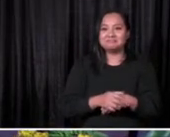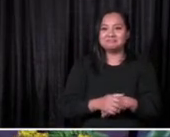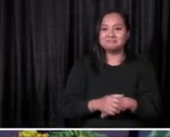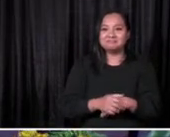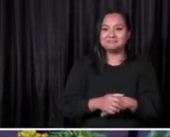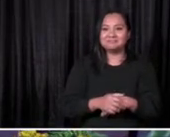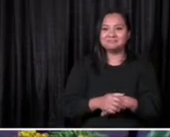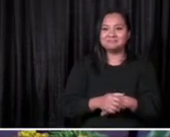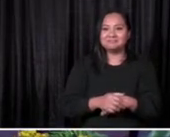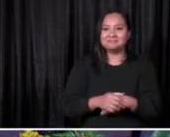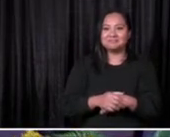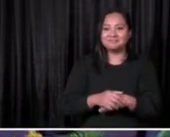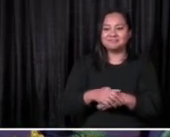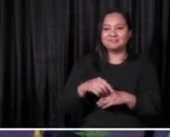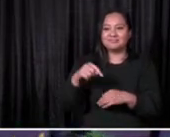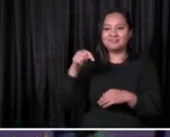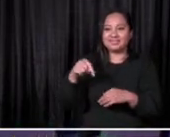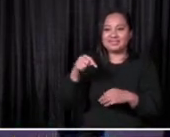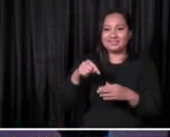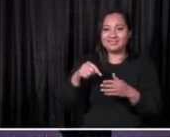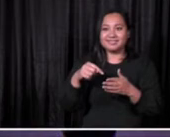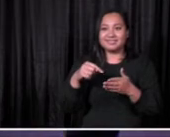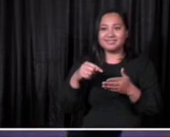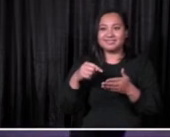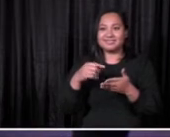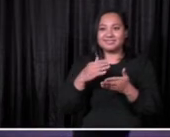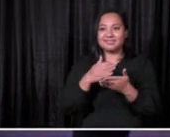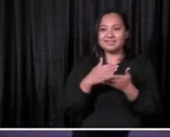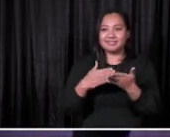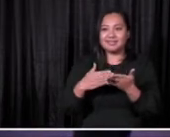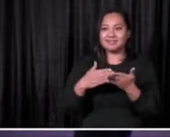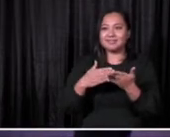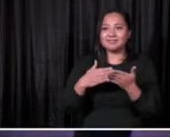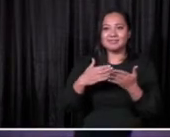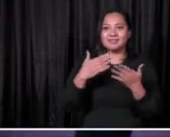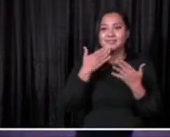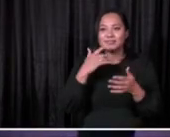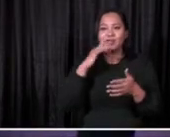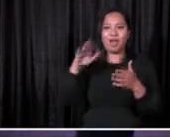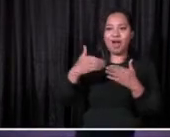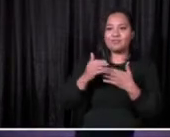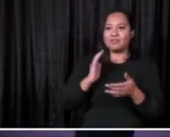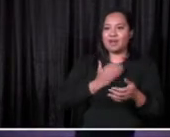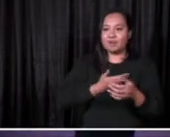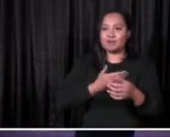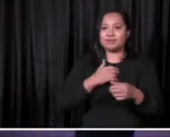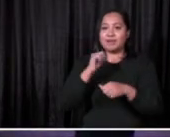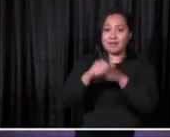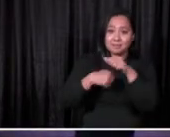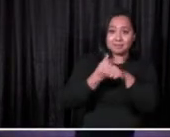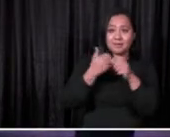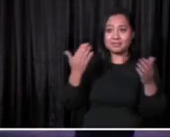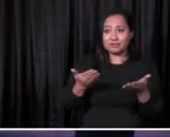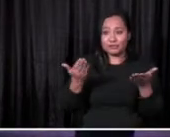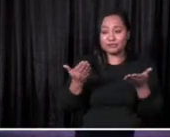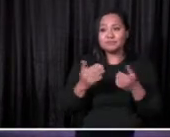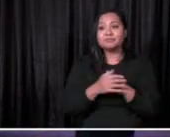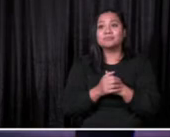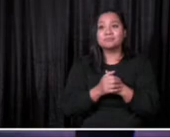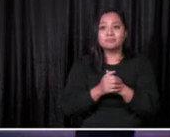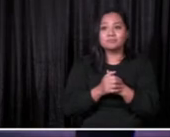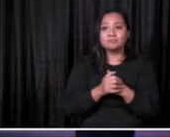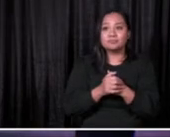Let's try that again. A little more love for our administration here. There we go. There we go. Now we're